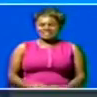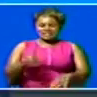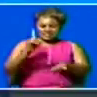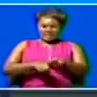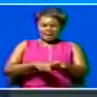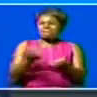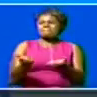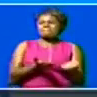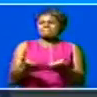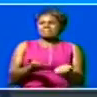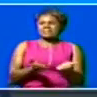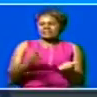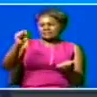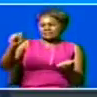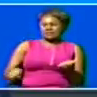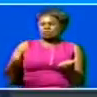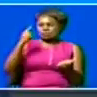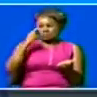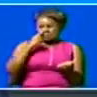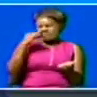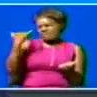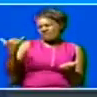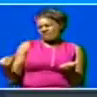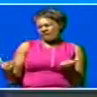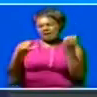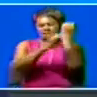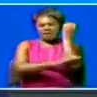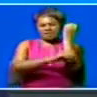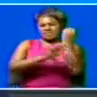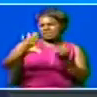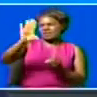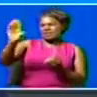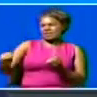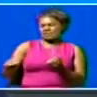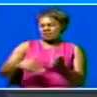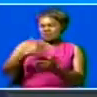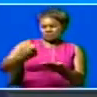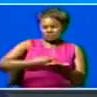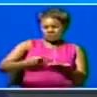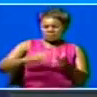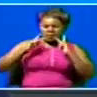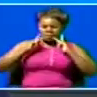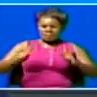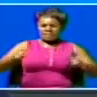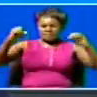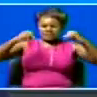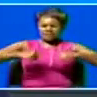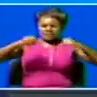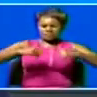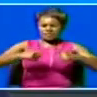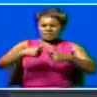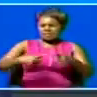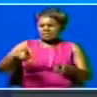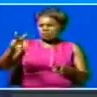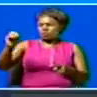not only for business, and South Sudan remains the youngest country in Africa after the signing of the Comprehensive Peace Accord in the year